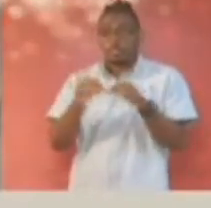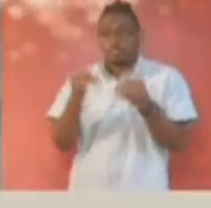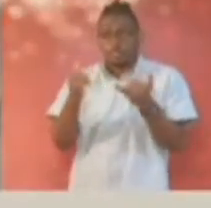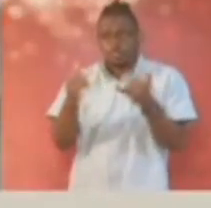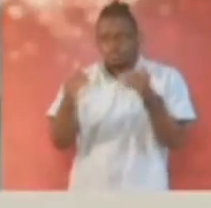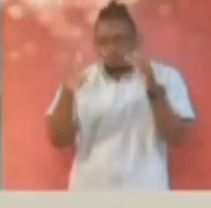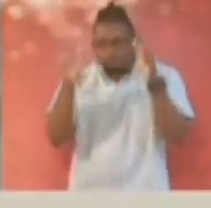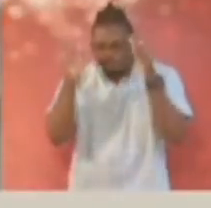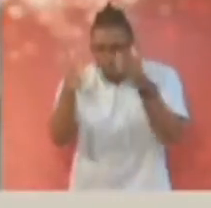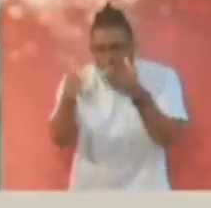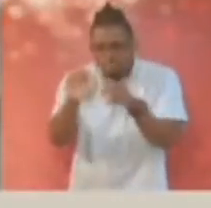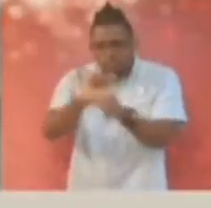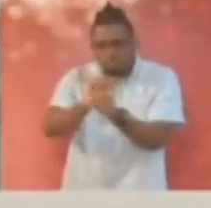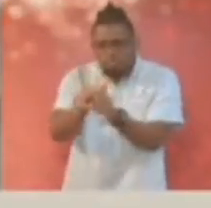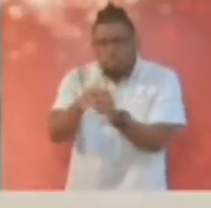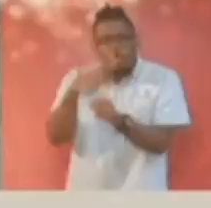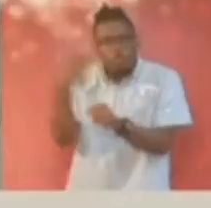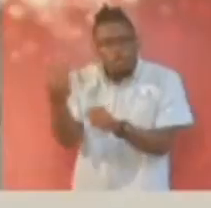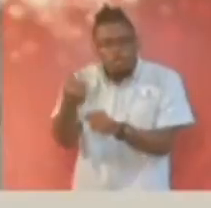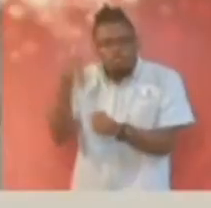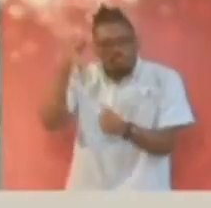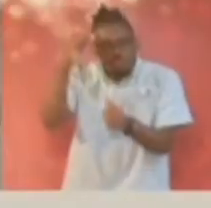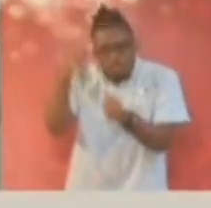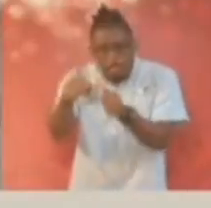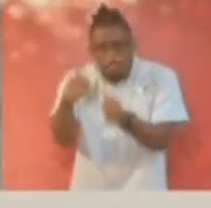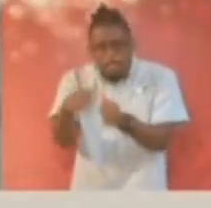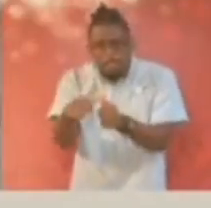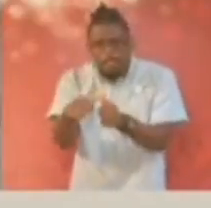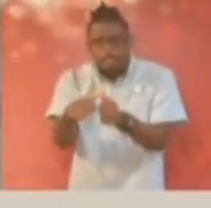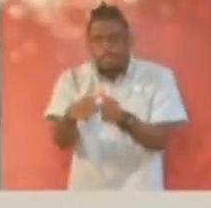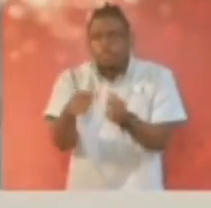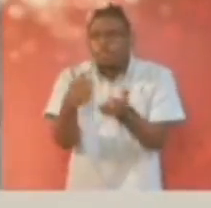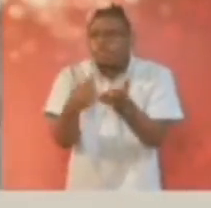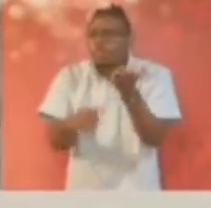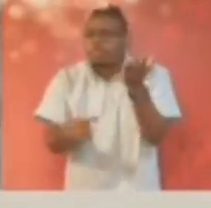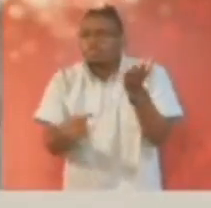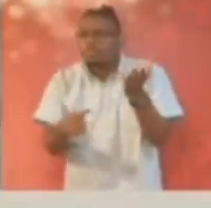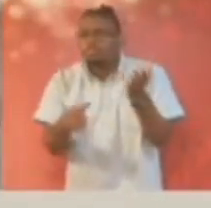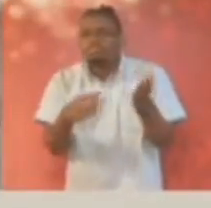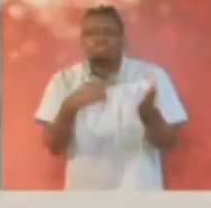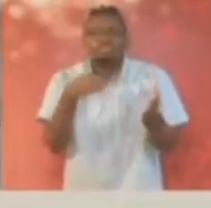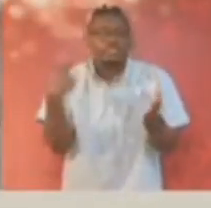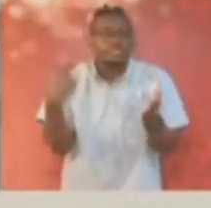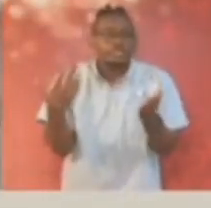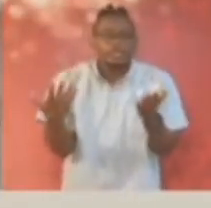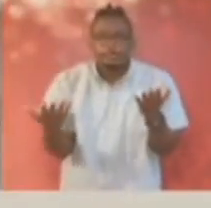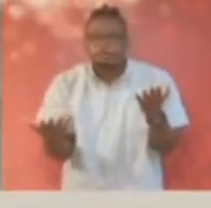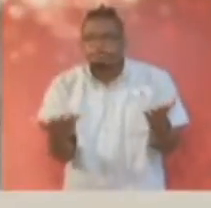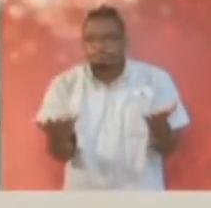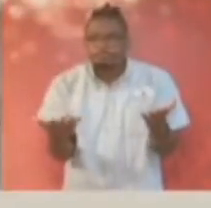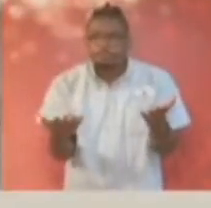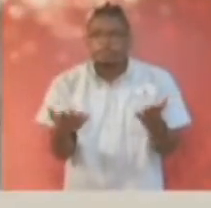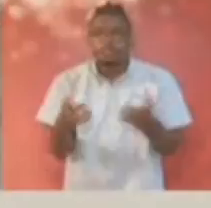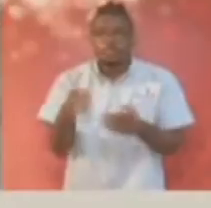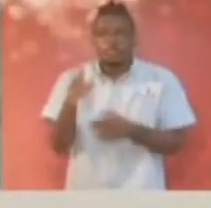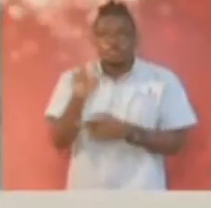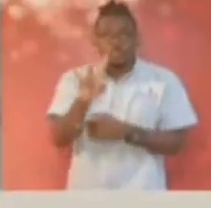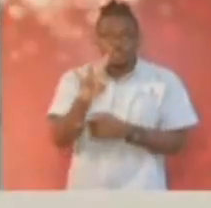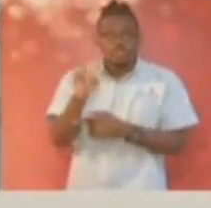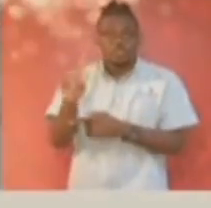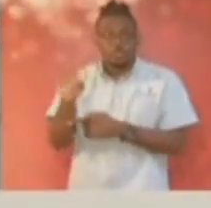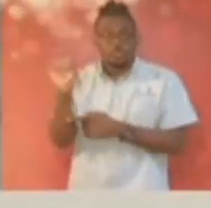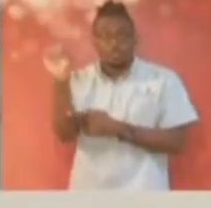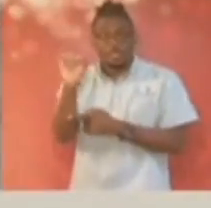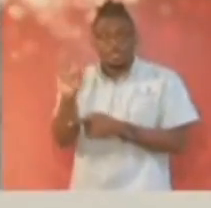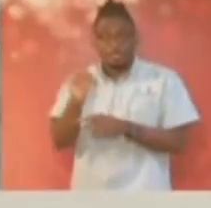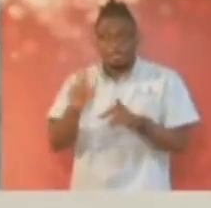always remember the attendant risks that are very prevalent in the society, 22%. So they are at high risk for the